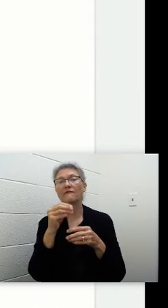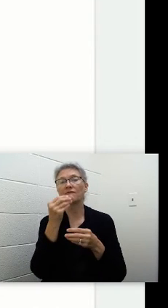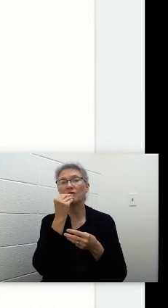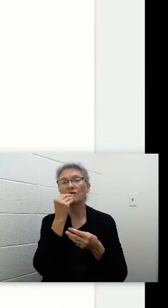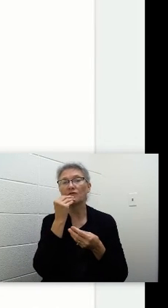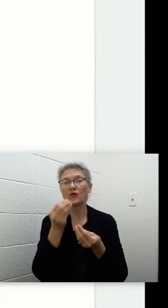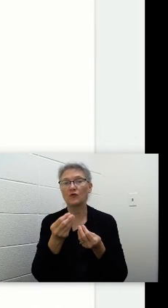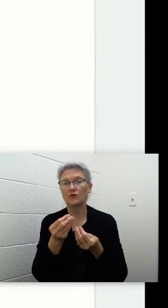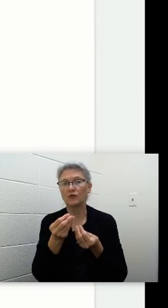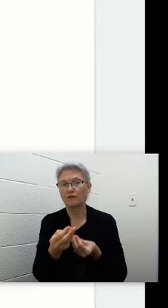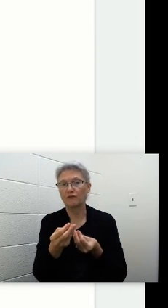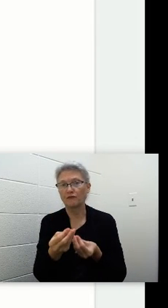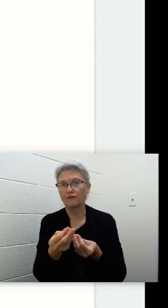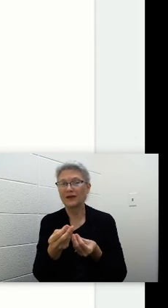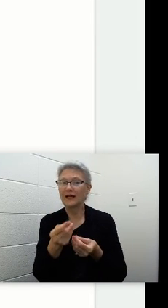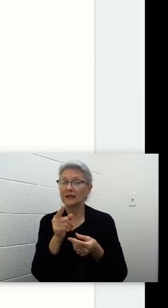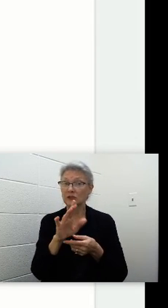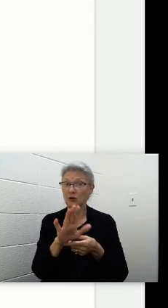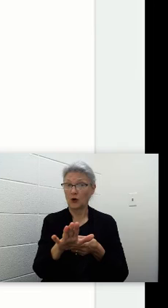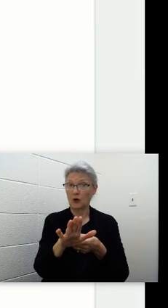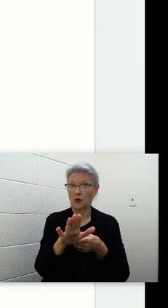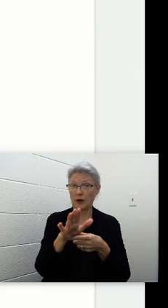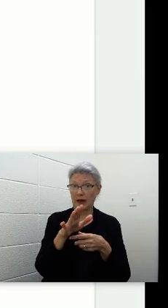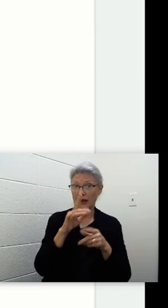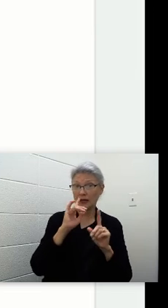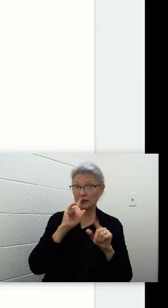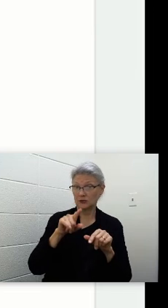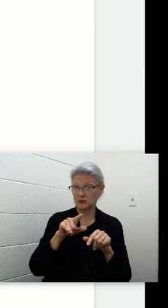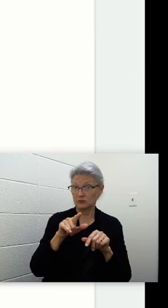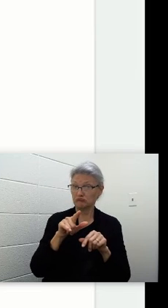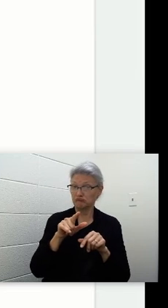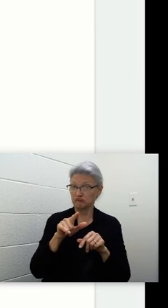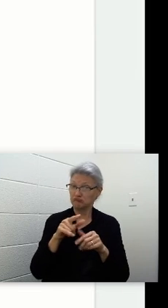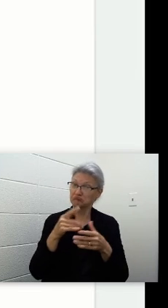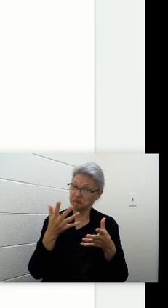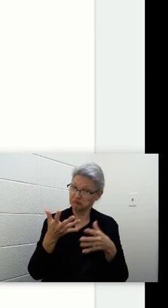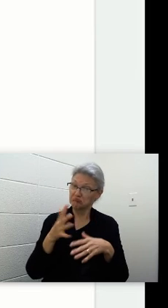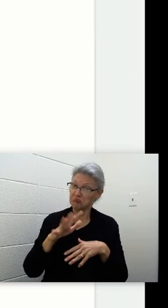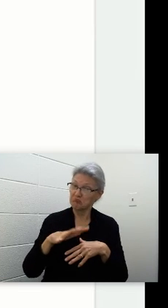Is her answer reasonable?